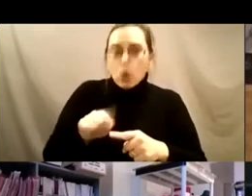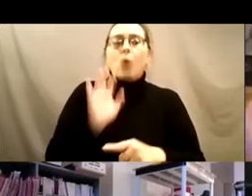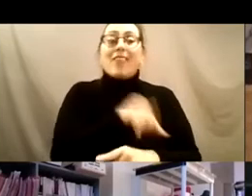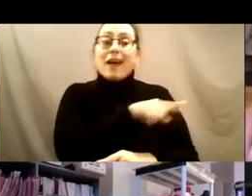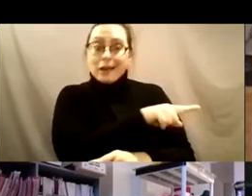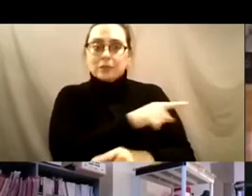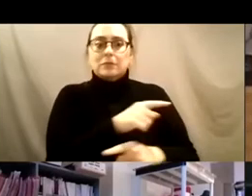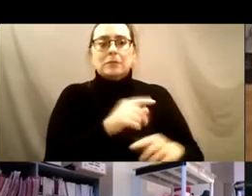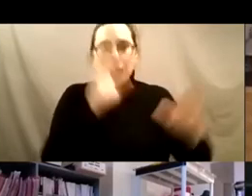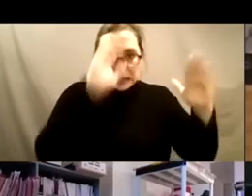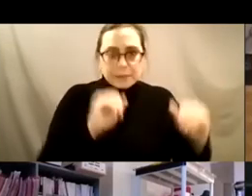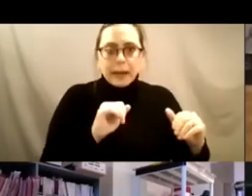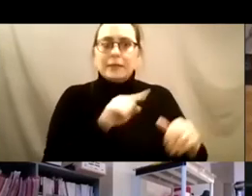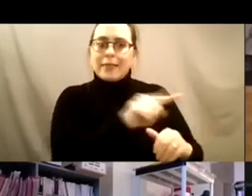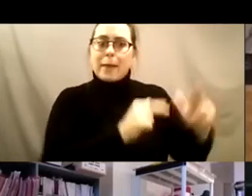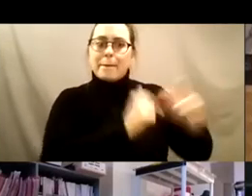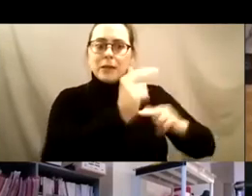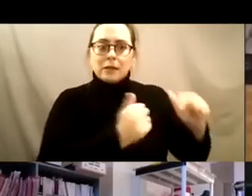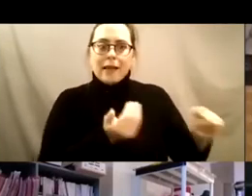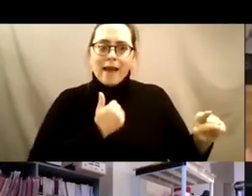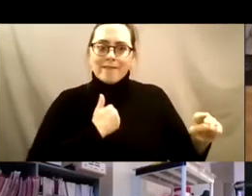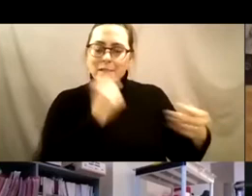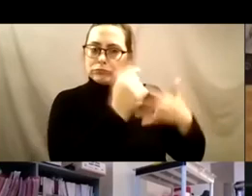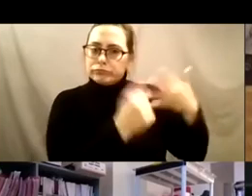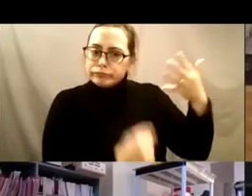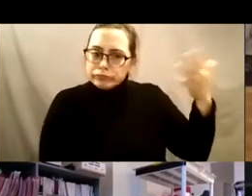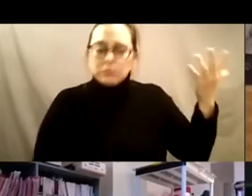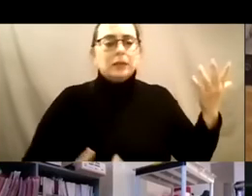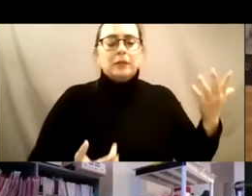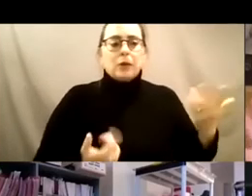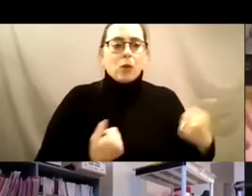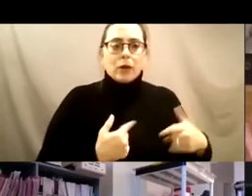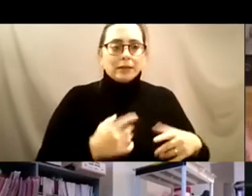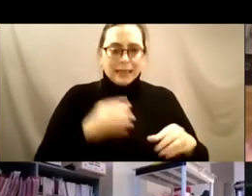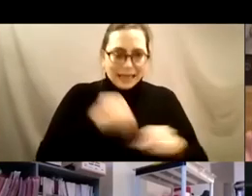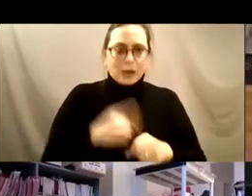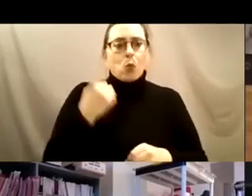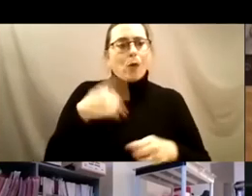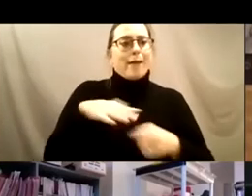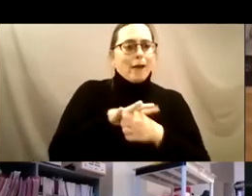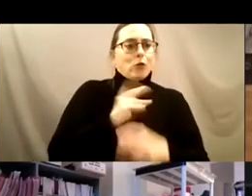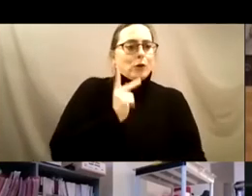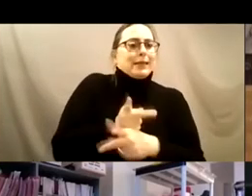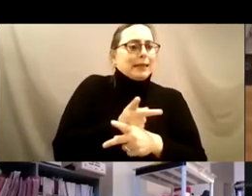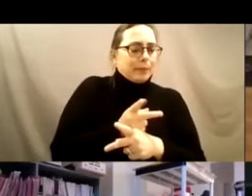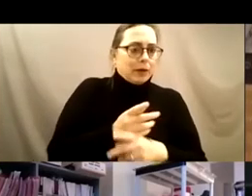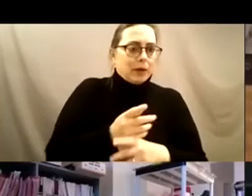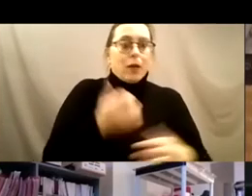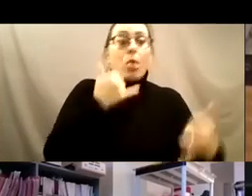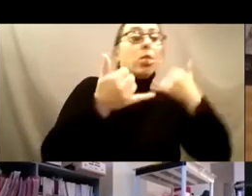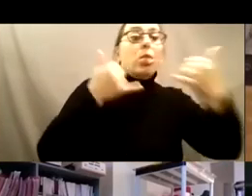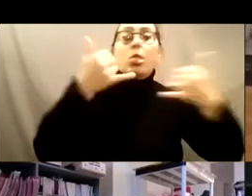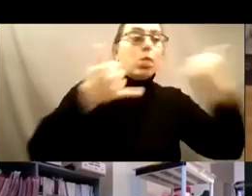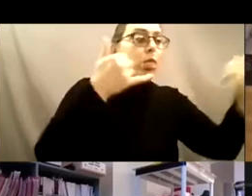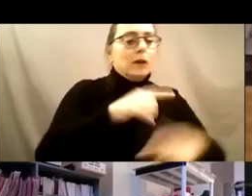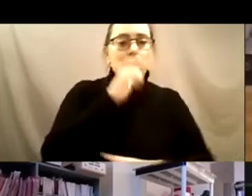what they can expect at these spaces before they go, and to have it all in one area. So it's, it's no, you don't have to call all these places.